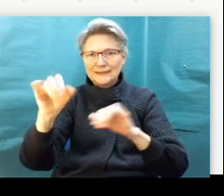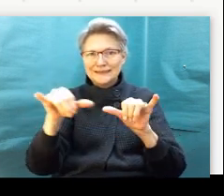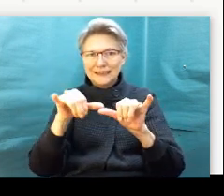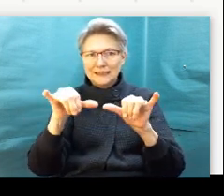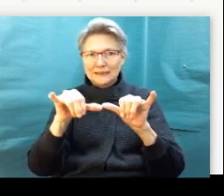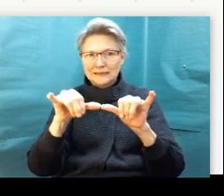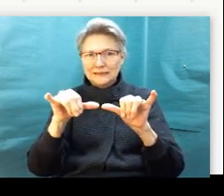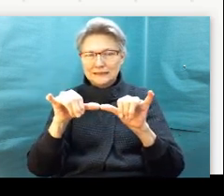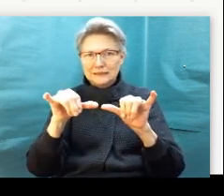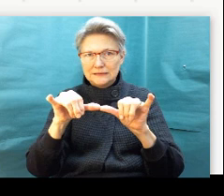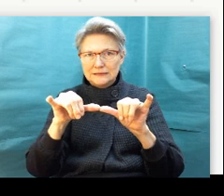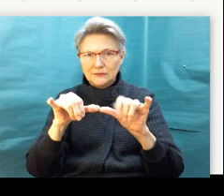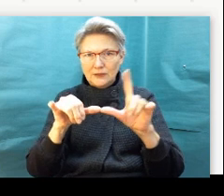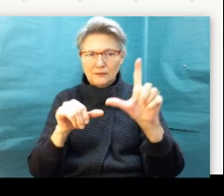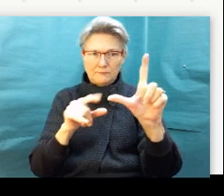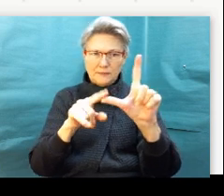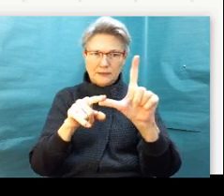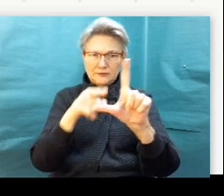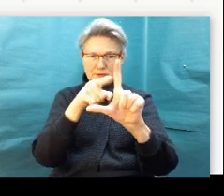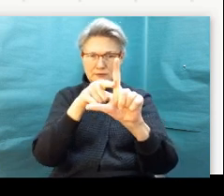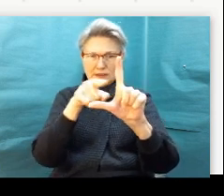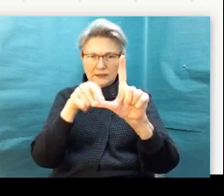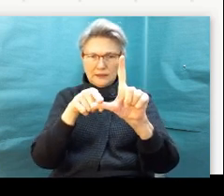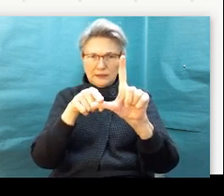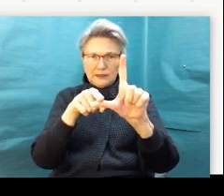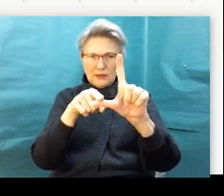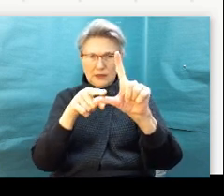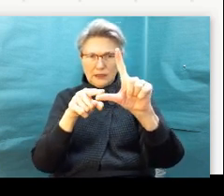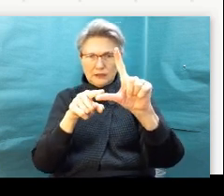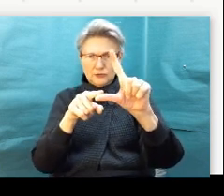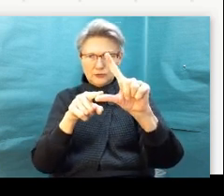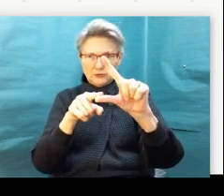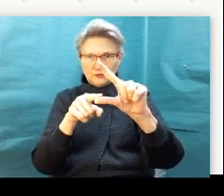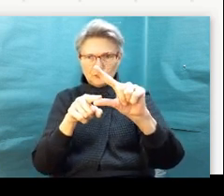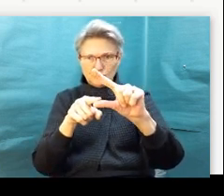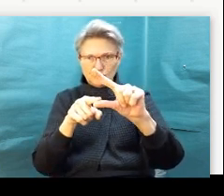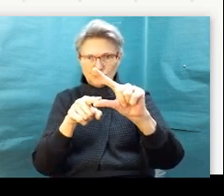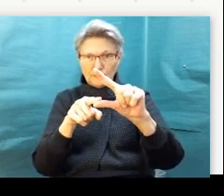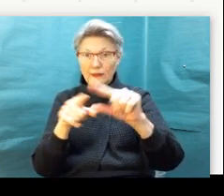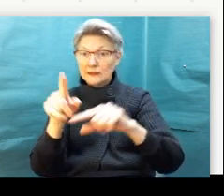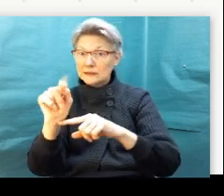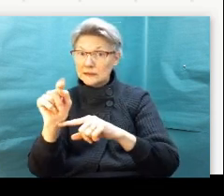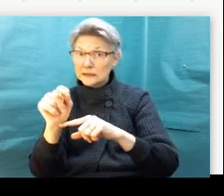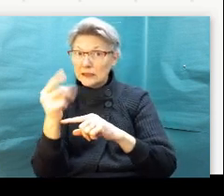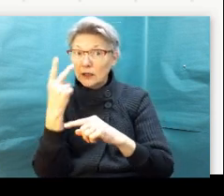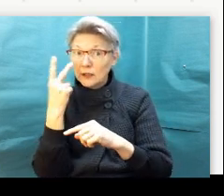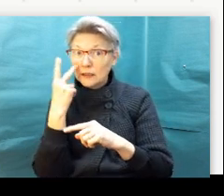here. Okay. So now looking at my yellow angle, angle T,